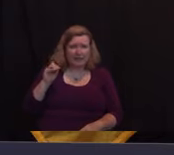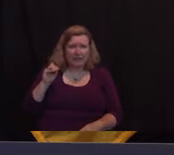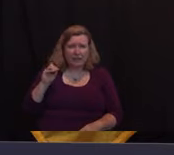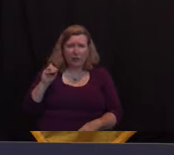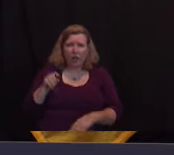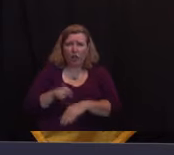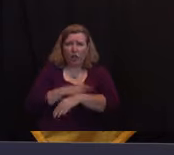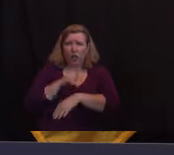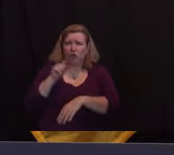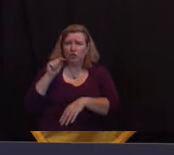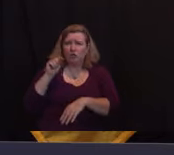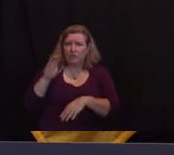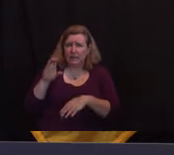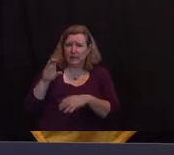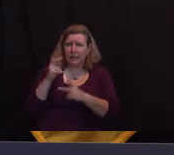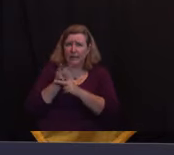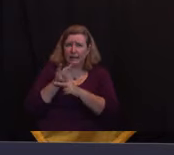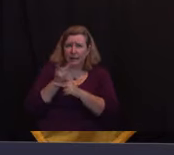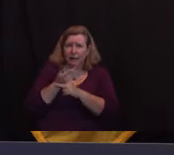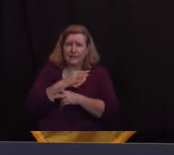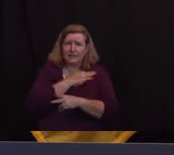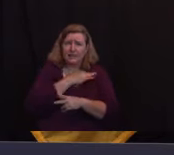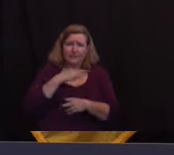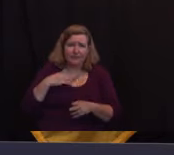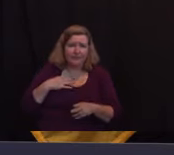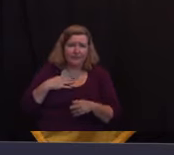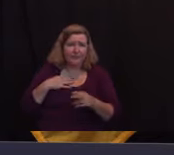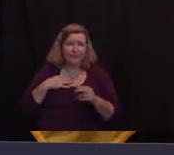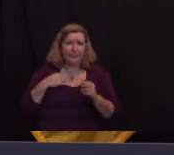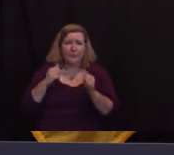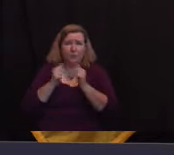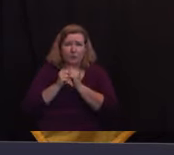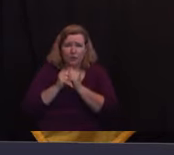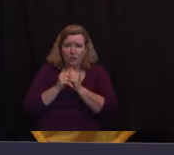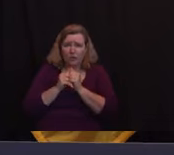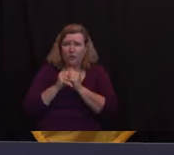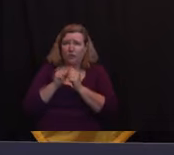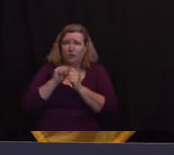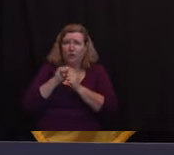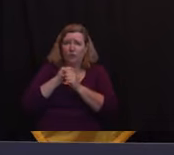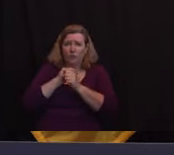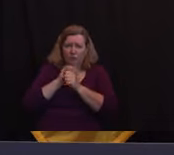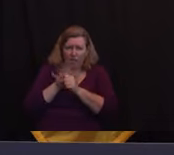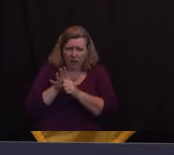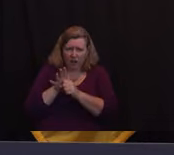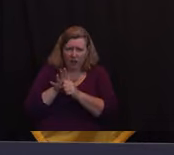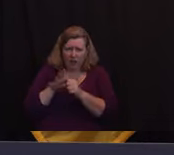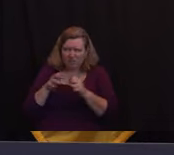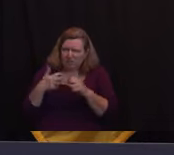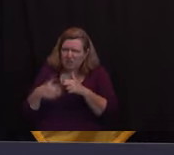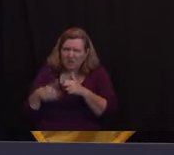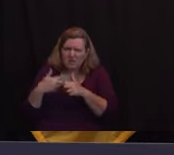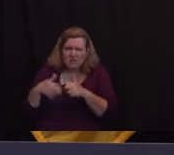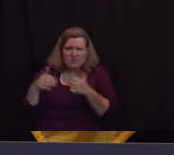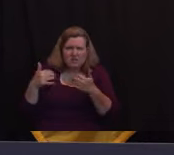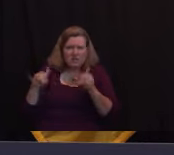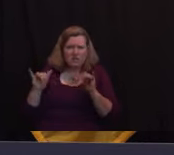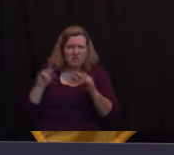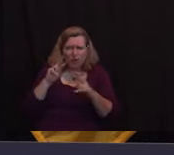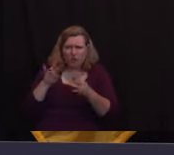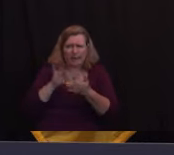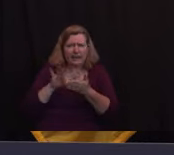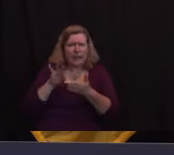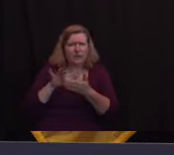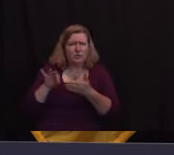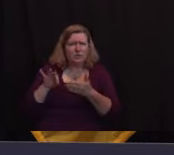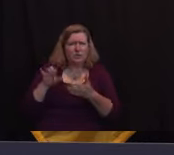have that have COVID. And is it still an issue? Are we still keeping track of the long-term care